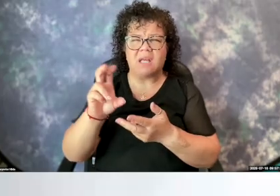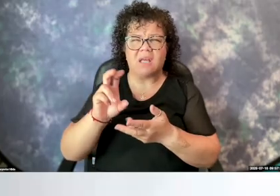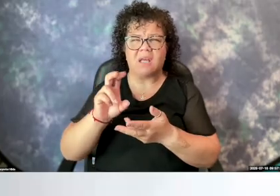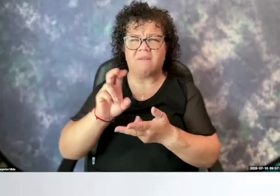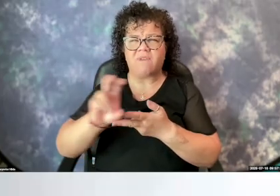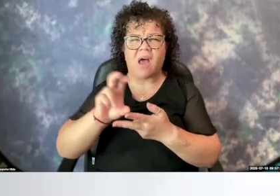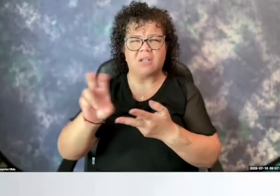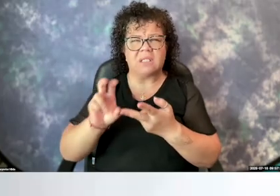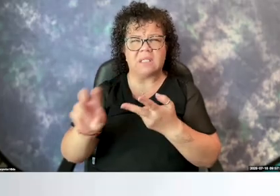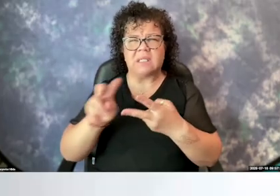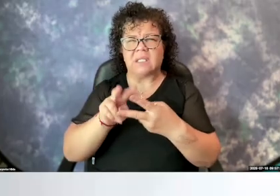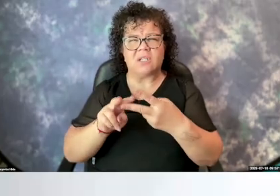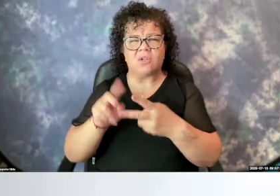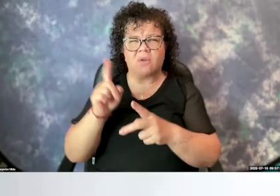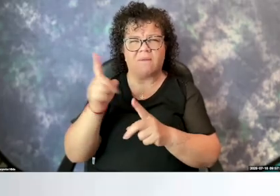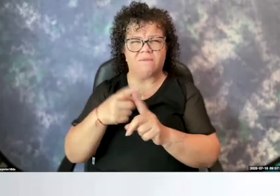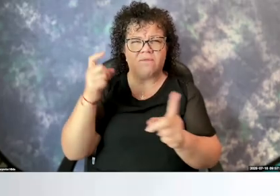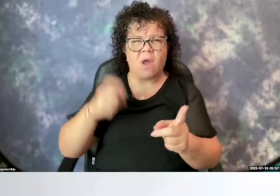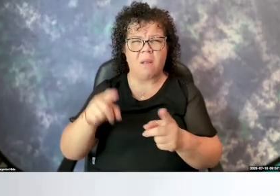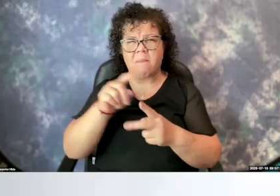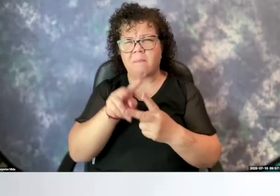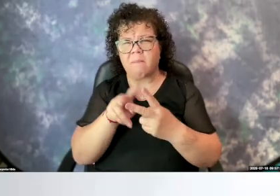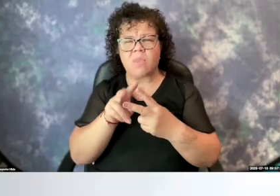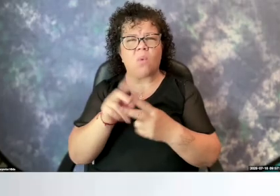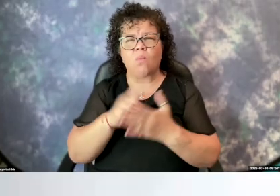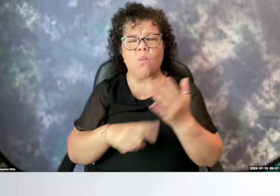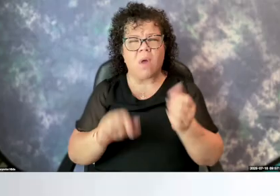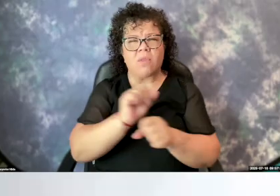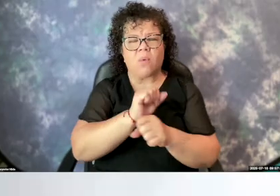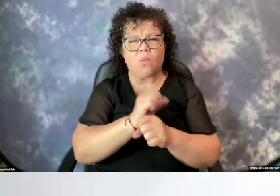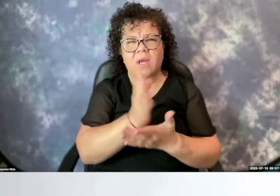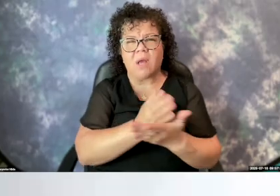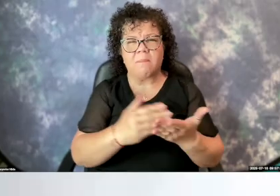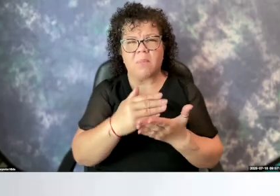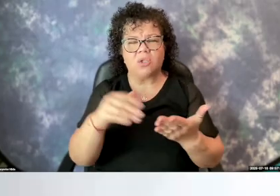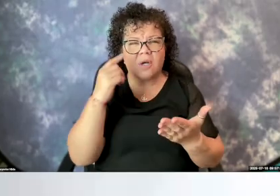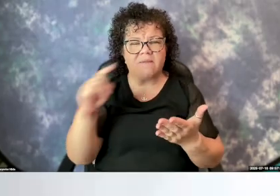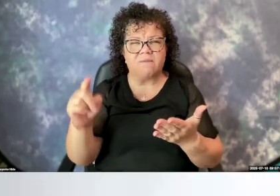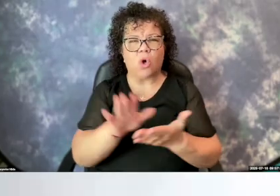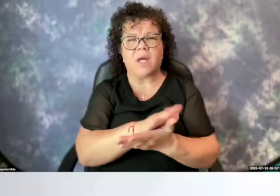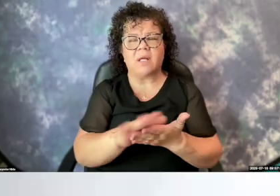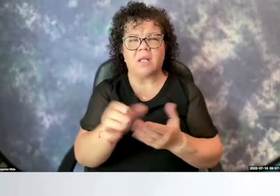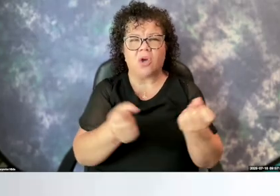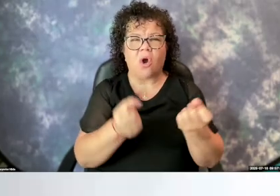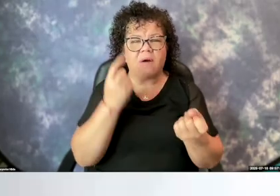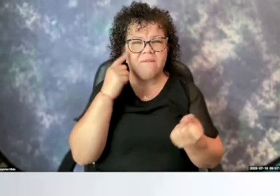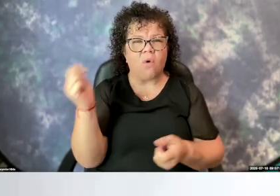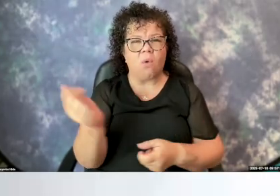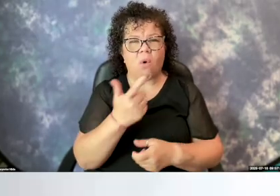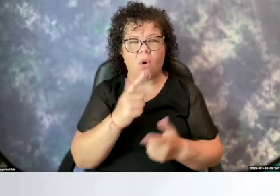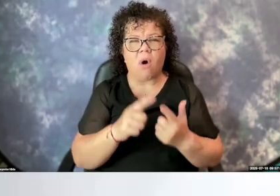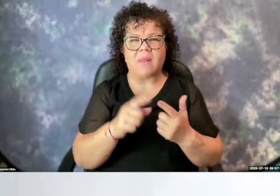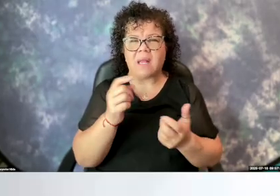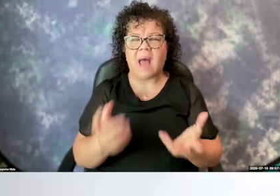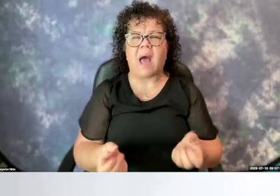sources, what that is, and kind of what's the working budget for Clean Cars for All with how much money's